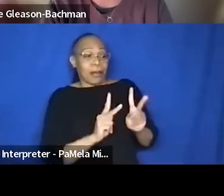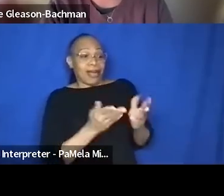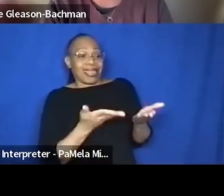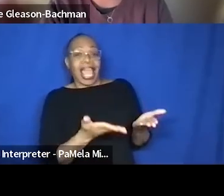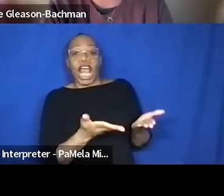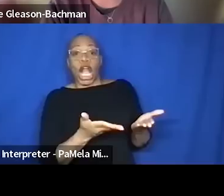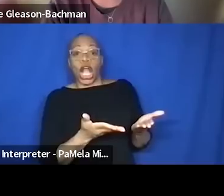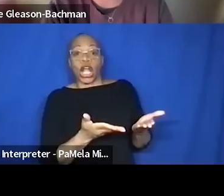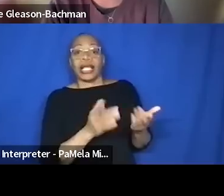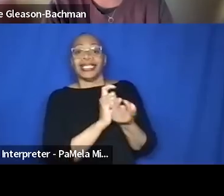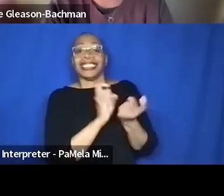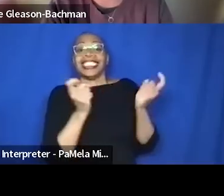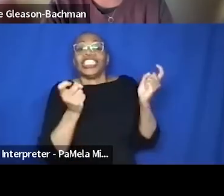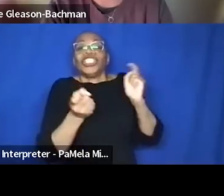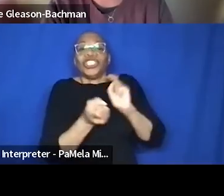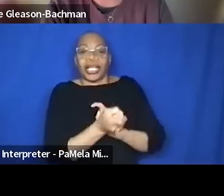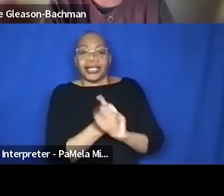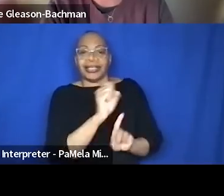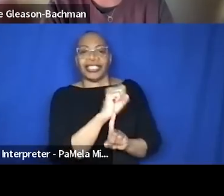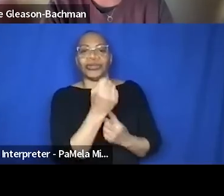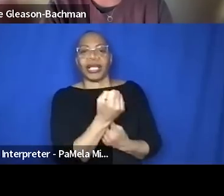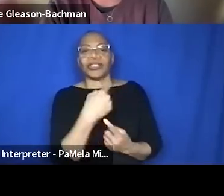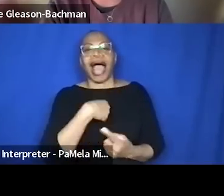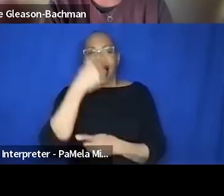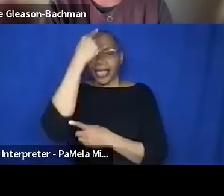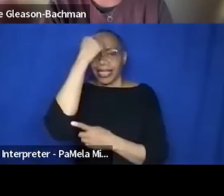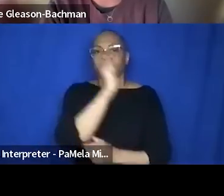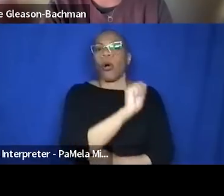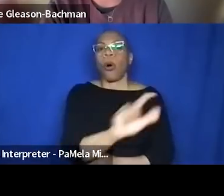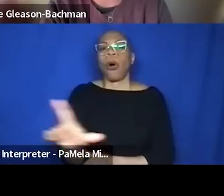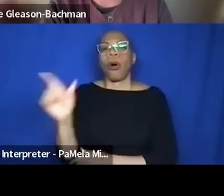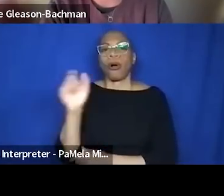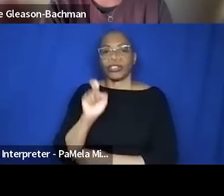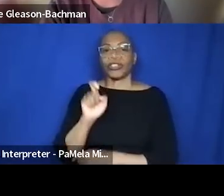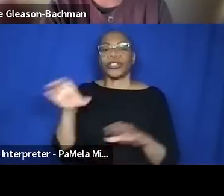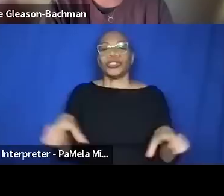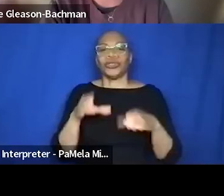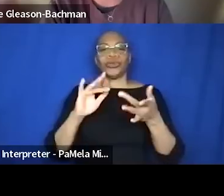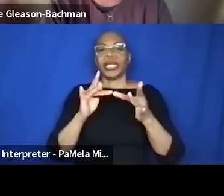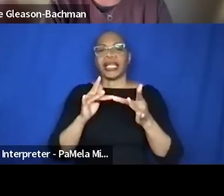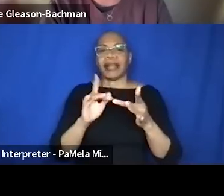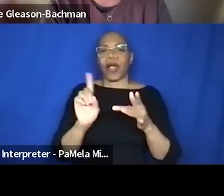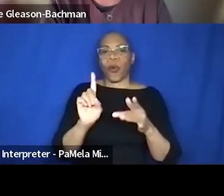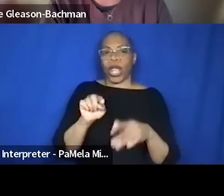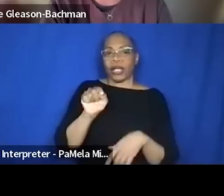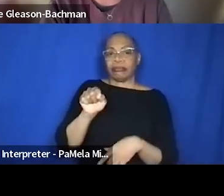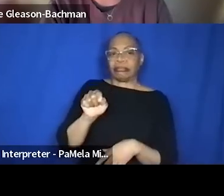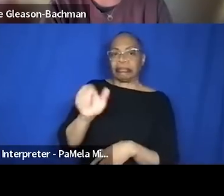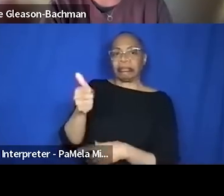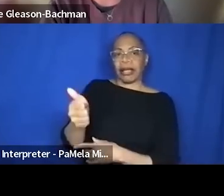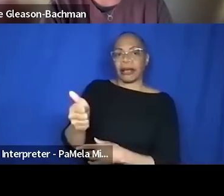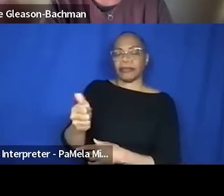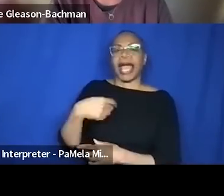a game changer. It really is. So I think everyone should do outreach, meet them where they're at. I think you don't